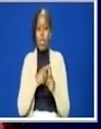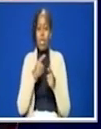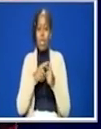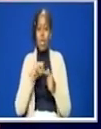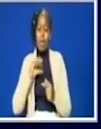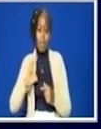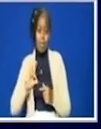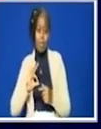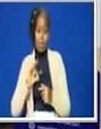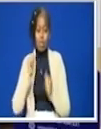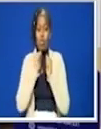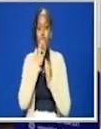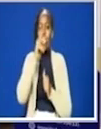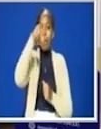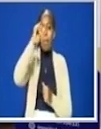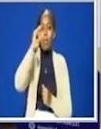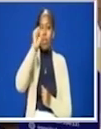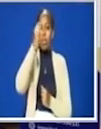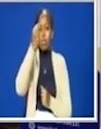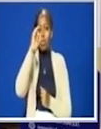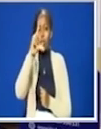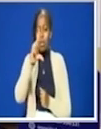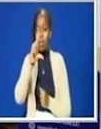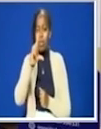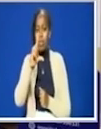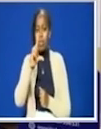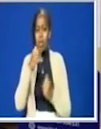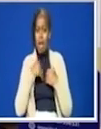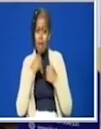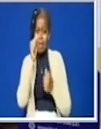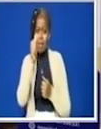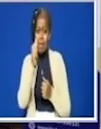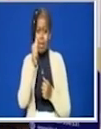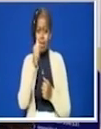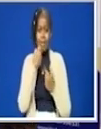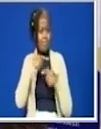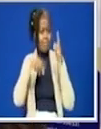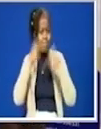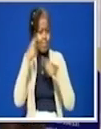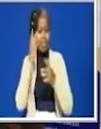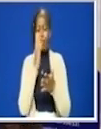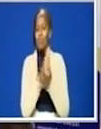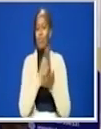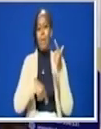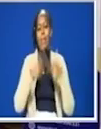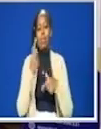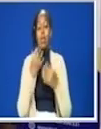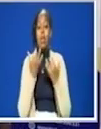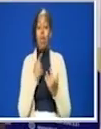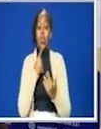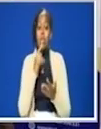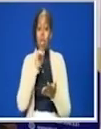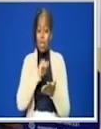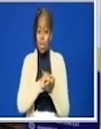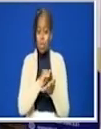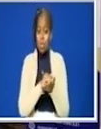or the pistil. Senior? Very correct. Huh? You're senior. Straight A. So we said that,